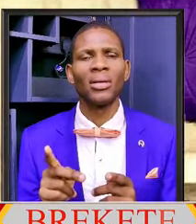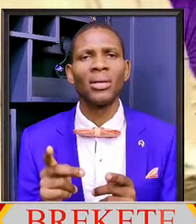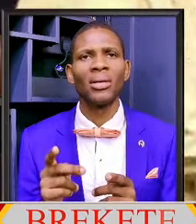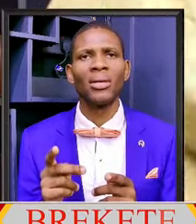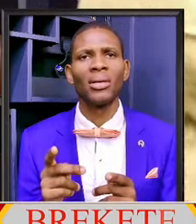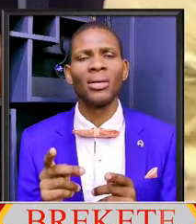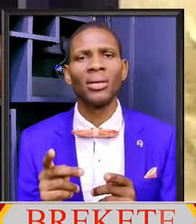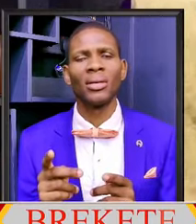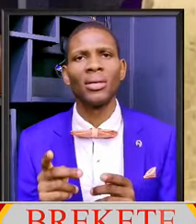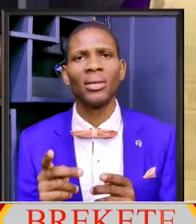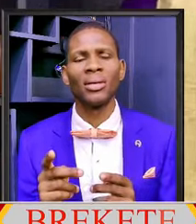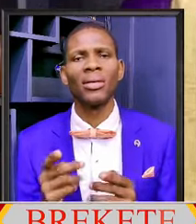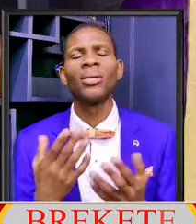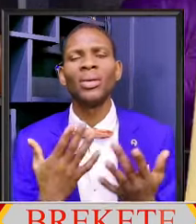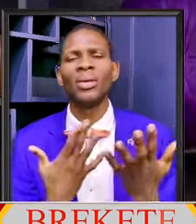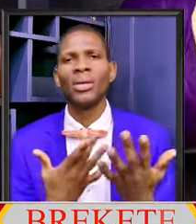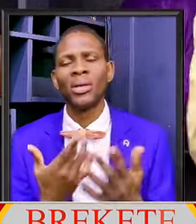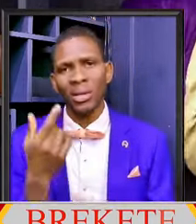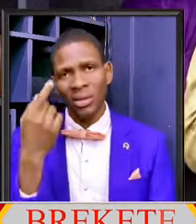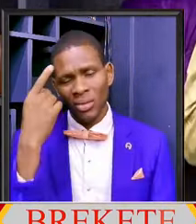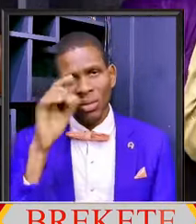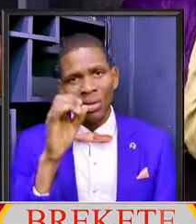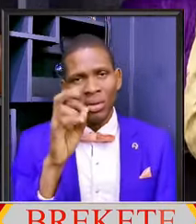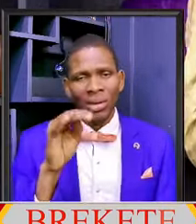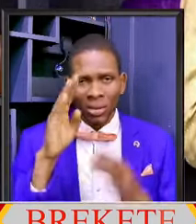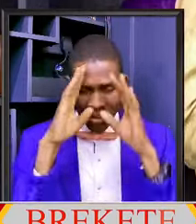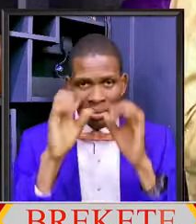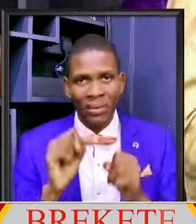Brekete or on a day police. Madam.